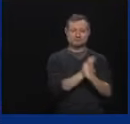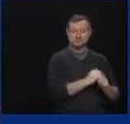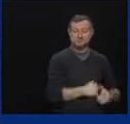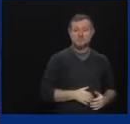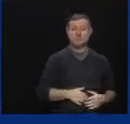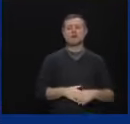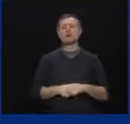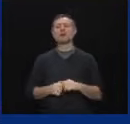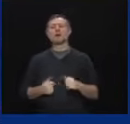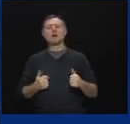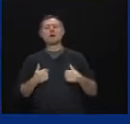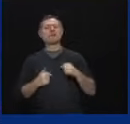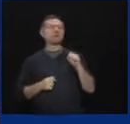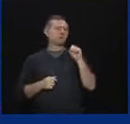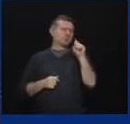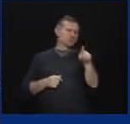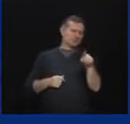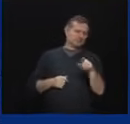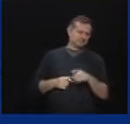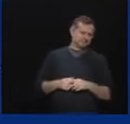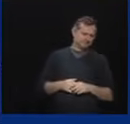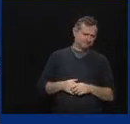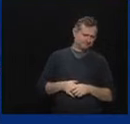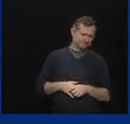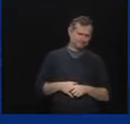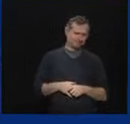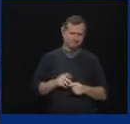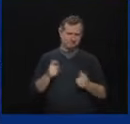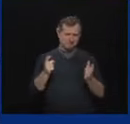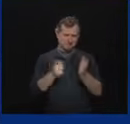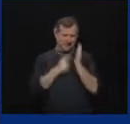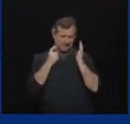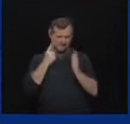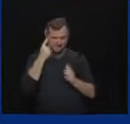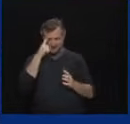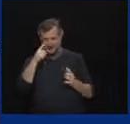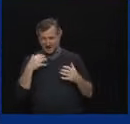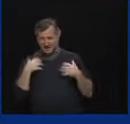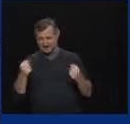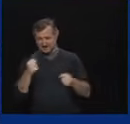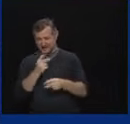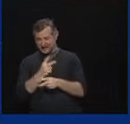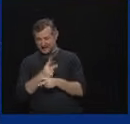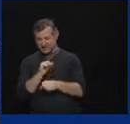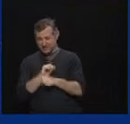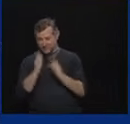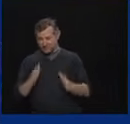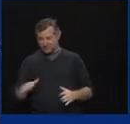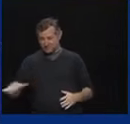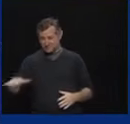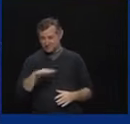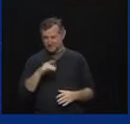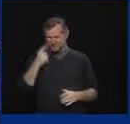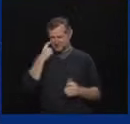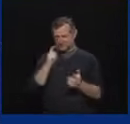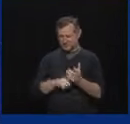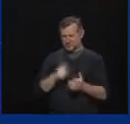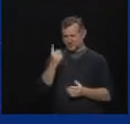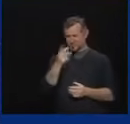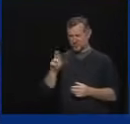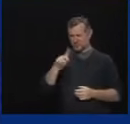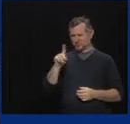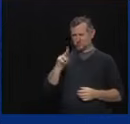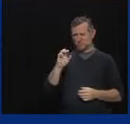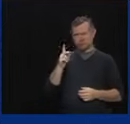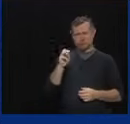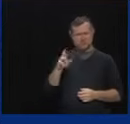the mandates for healthcare workers kick in the 27th. Yeah. And also, I noticed Dr. Zucker's not here. Should we read anything into